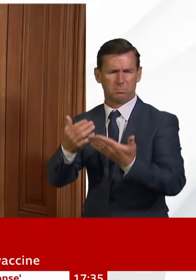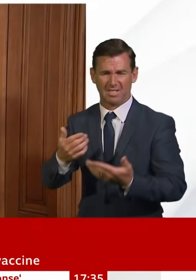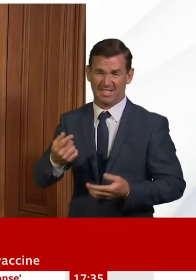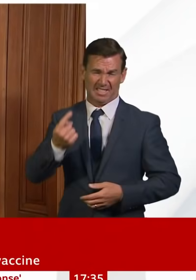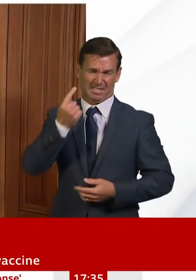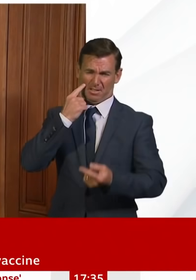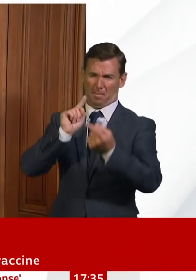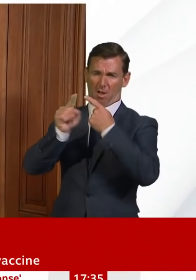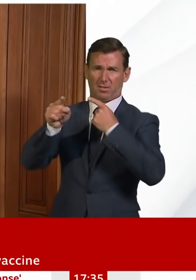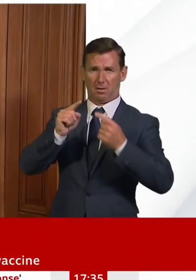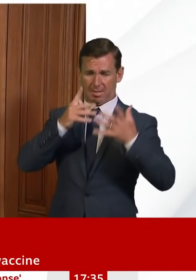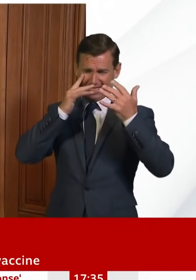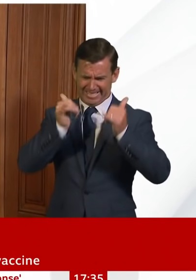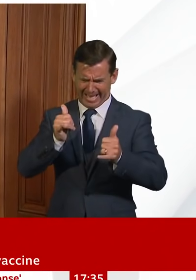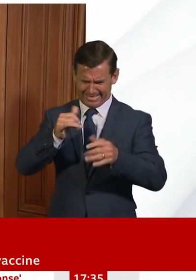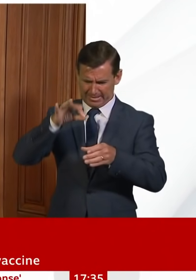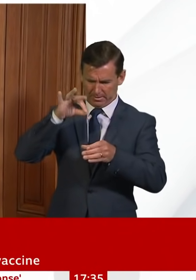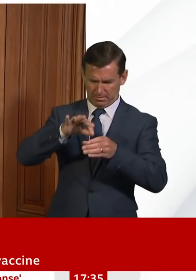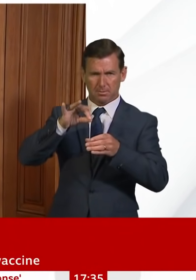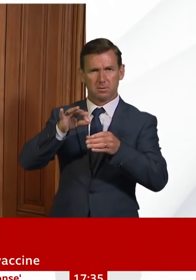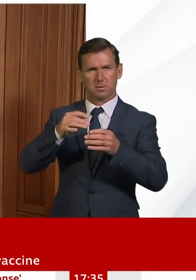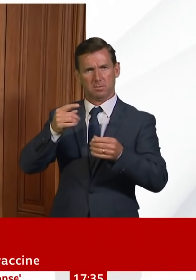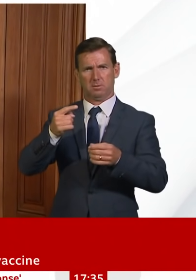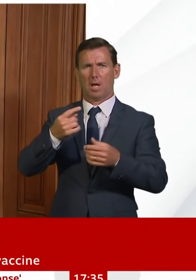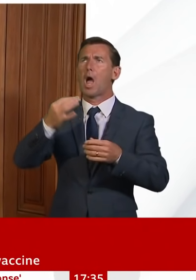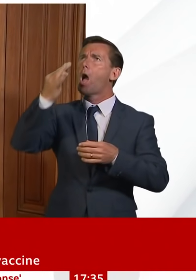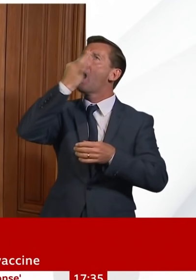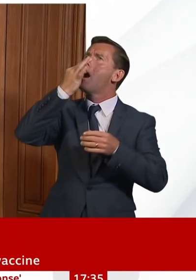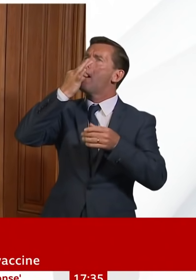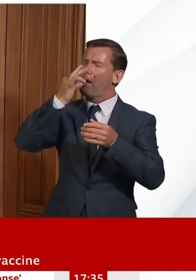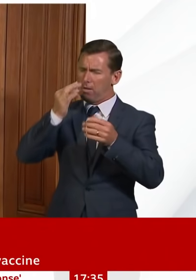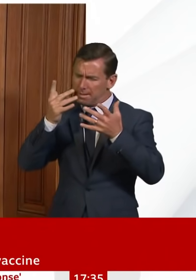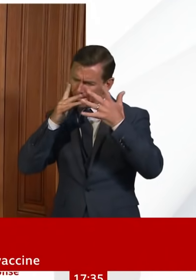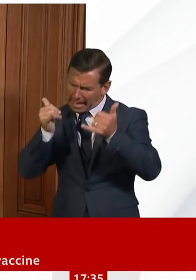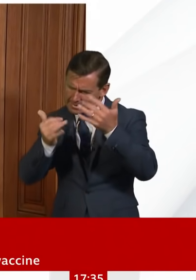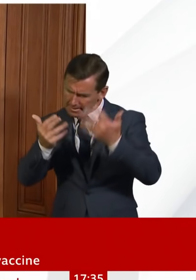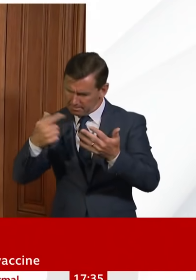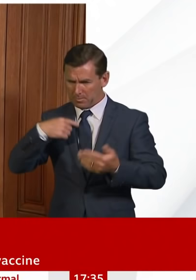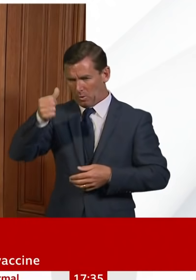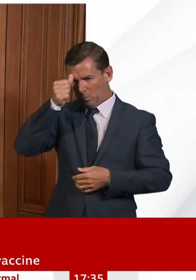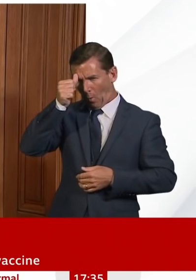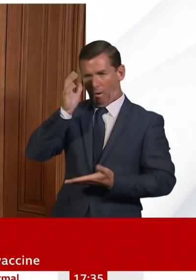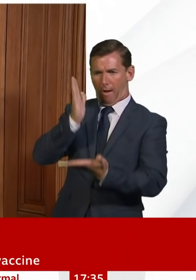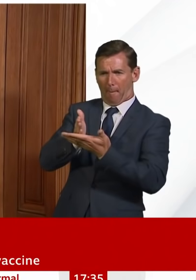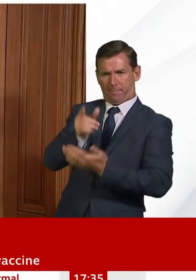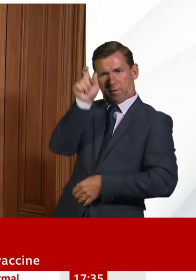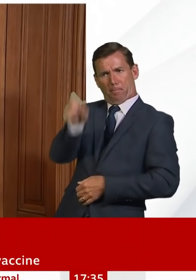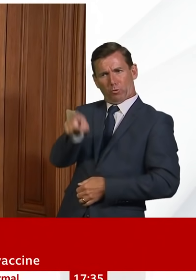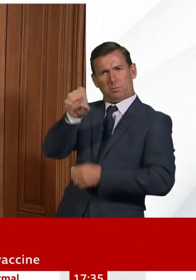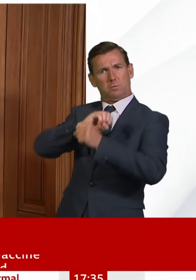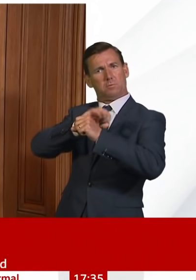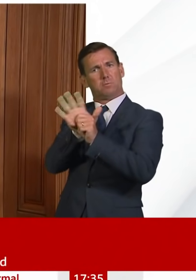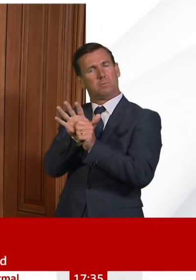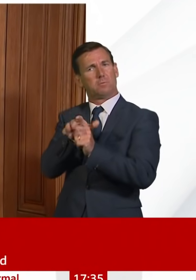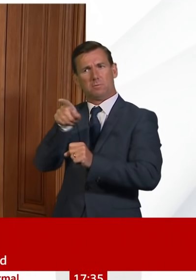the test will detect the presence of the virus in people who are asymptomatic. And one of the ways we're using the current testing capacity